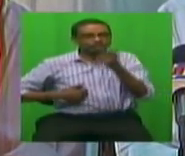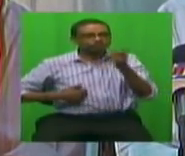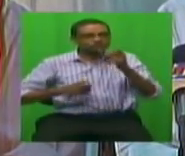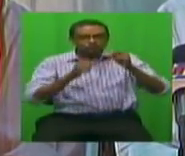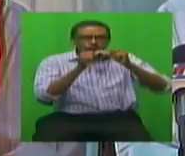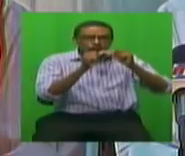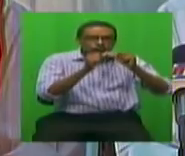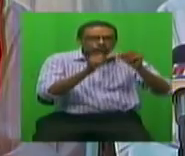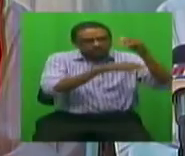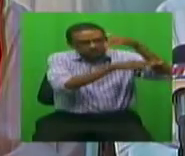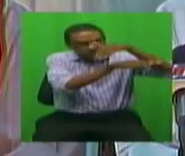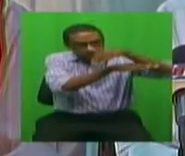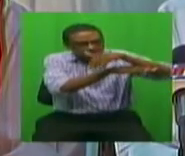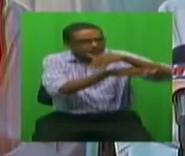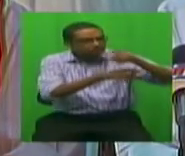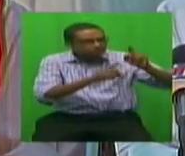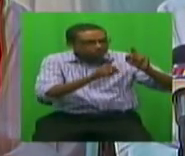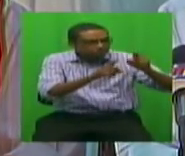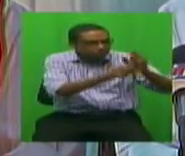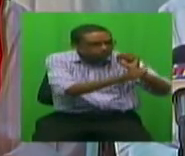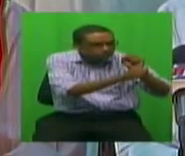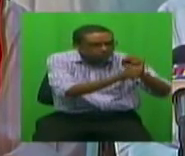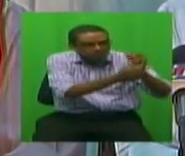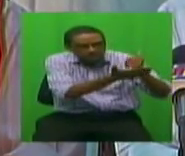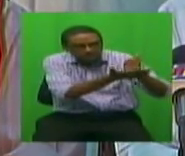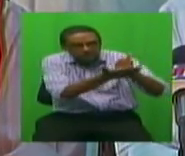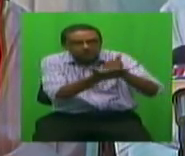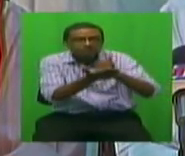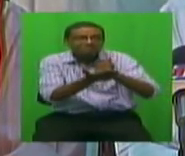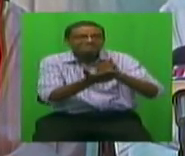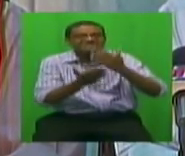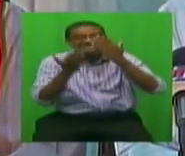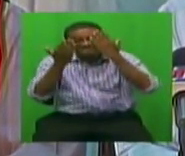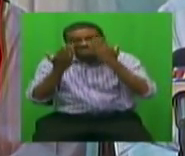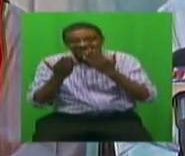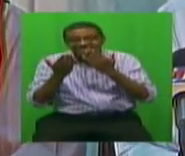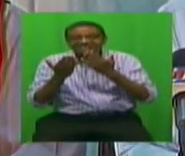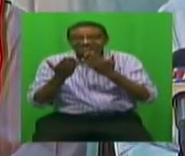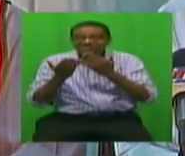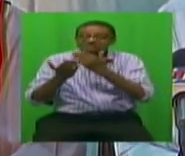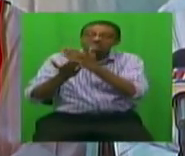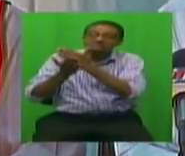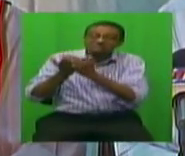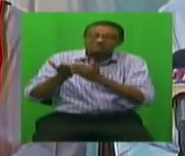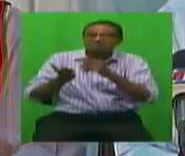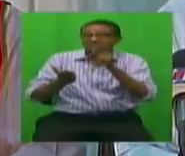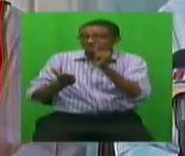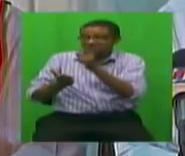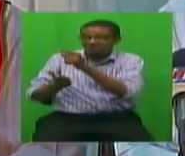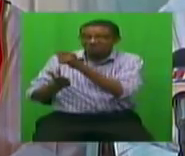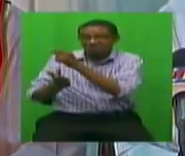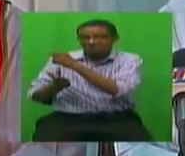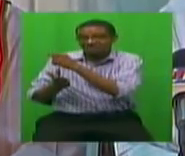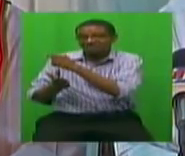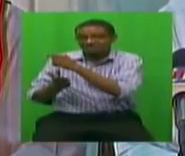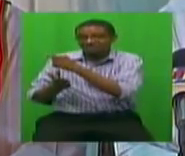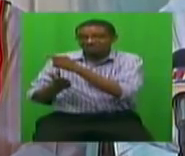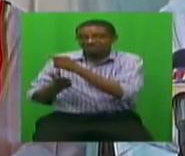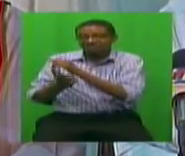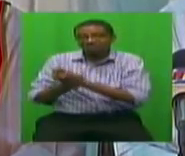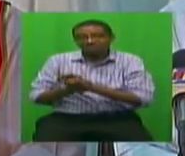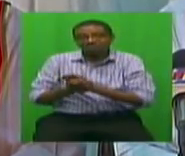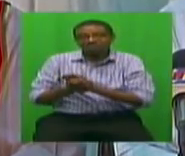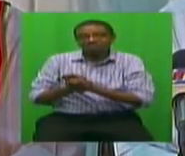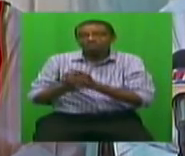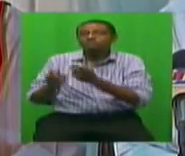areas. Unfortunately, there were some incidents of persons threatening, or maybe it's a high emotion time